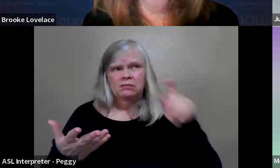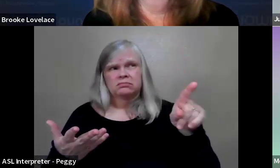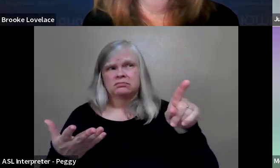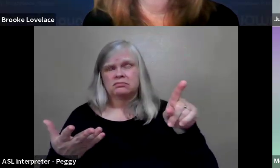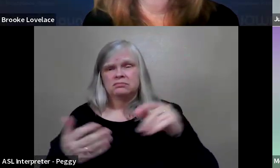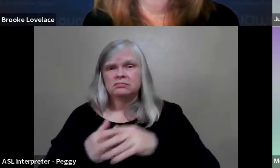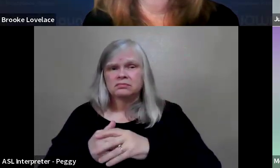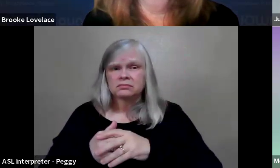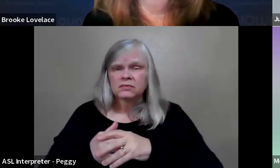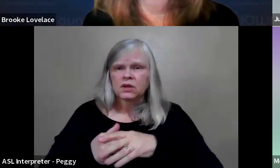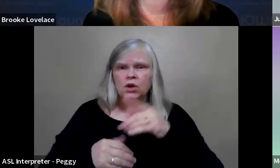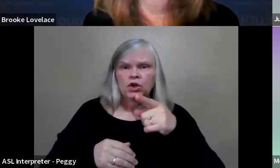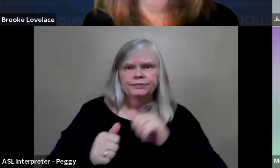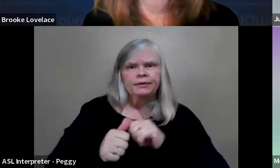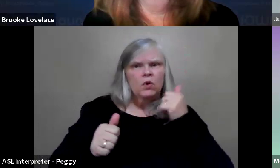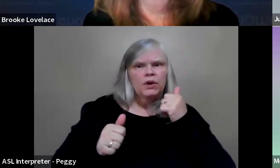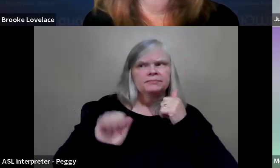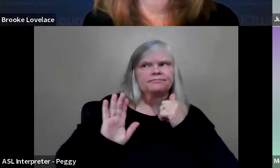Would you avoid them?